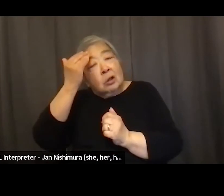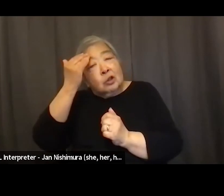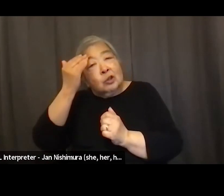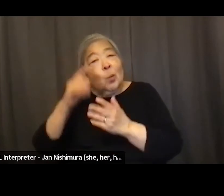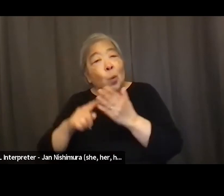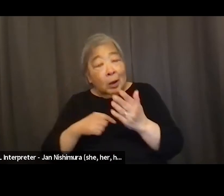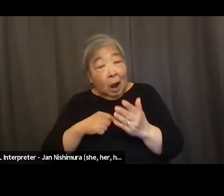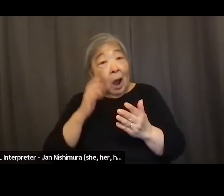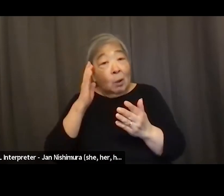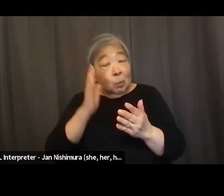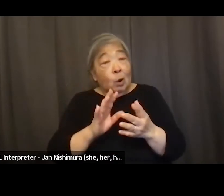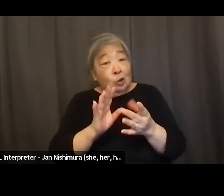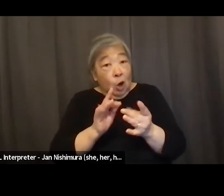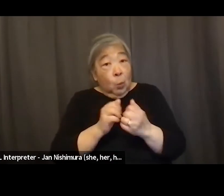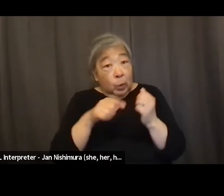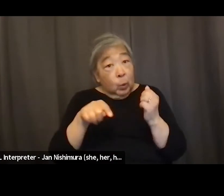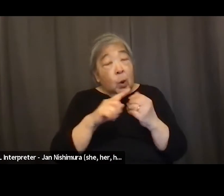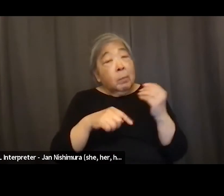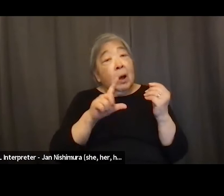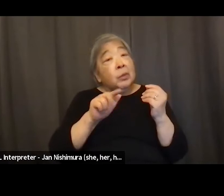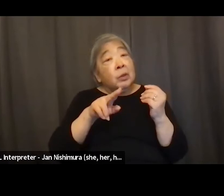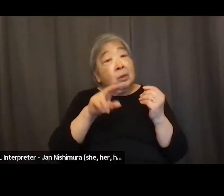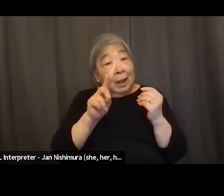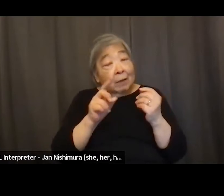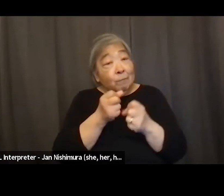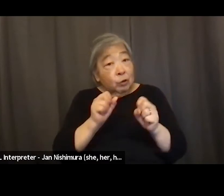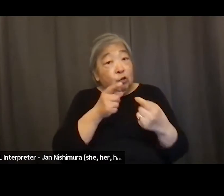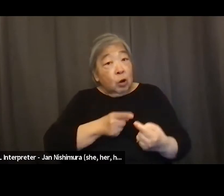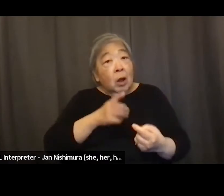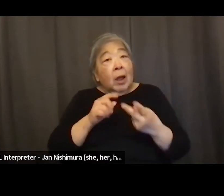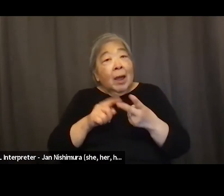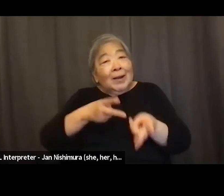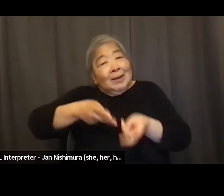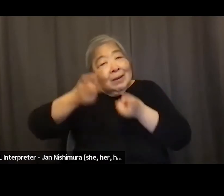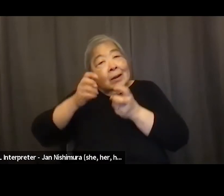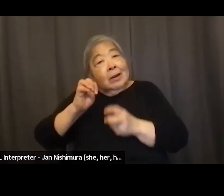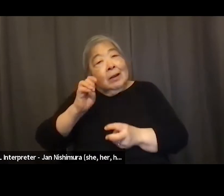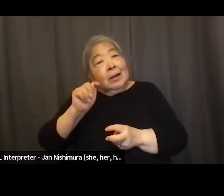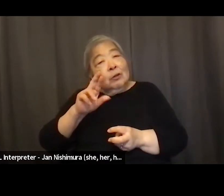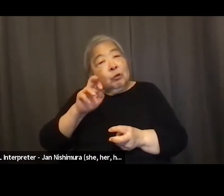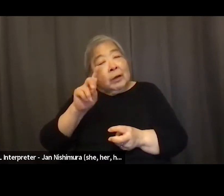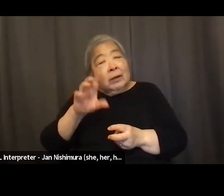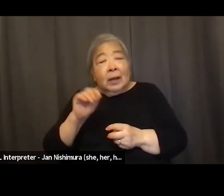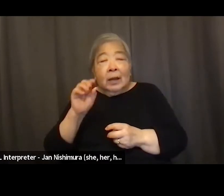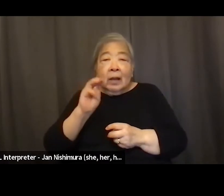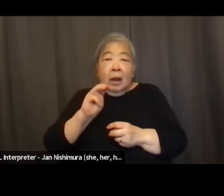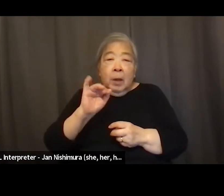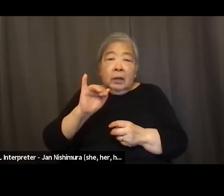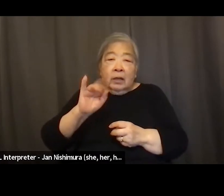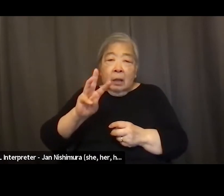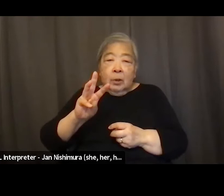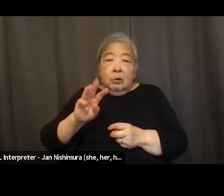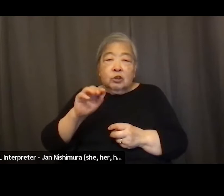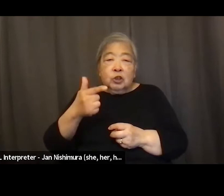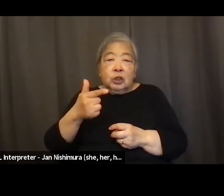with you about the Line 3 struggle and the extractive industries and the MMIW G2ST